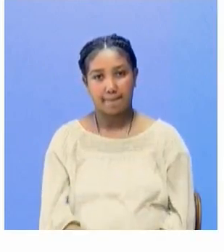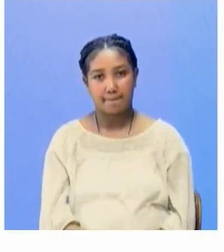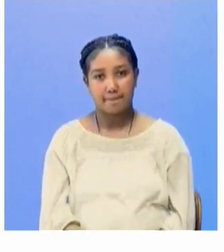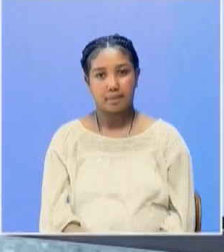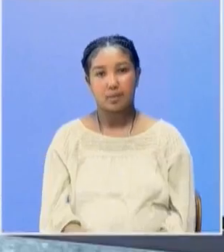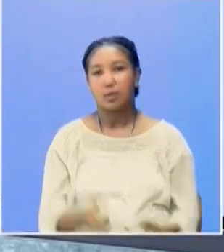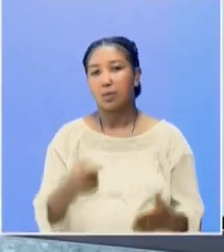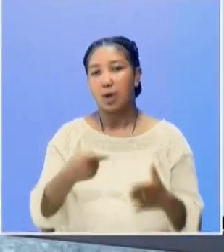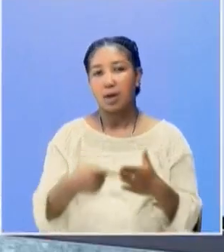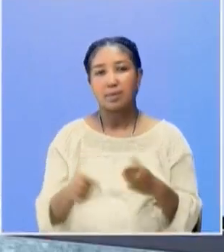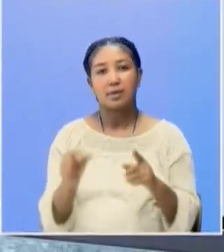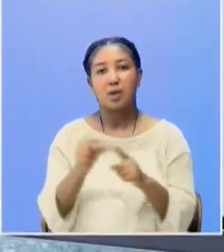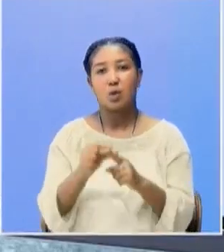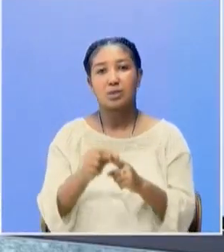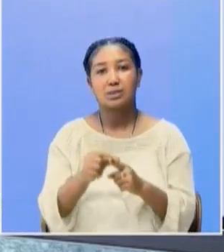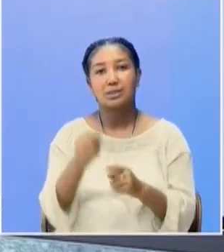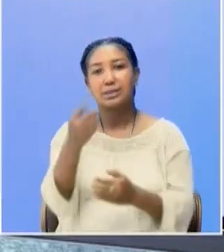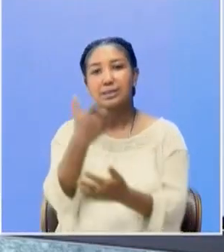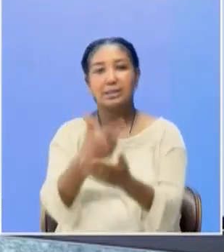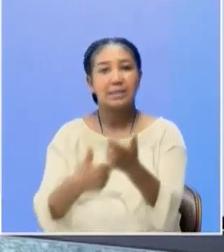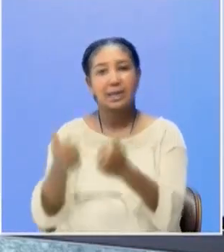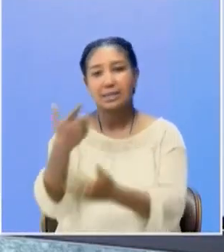What about the word discussed here?